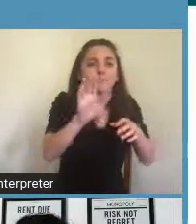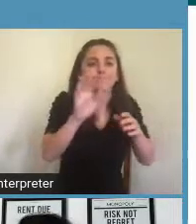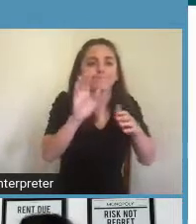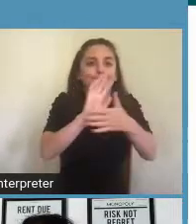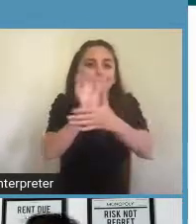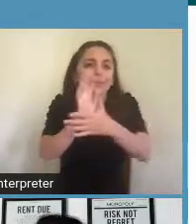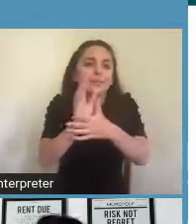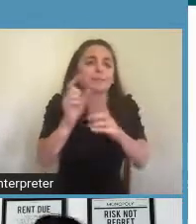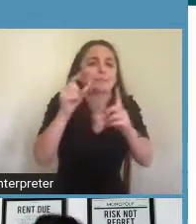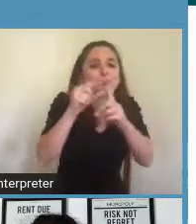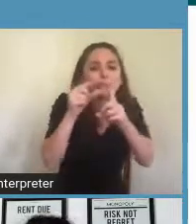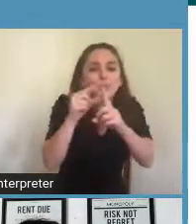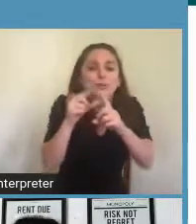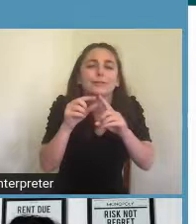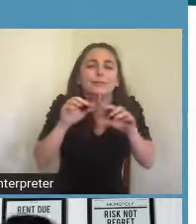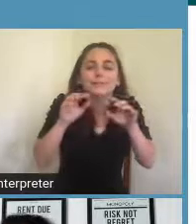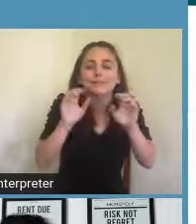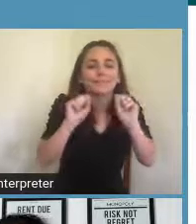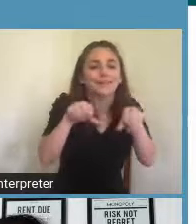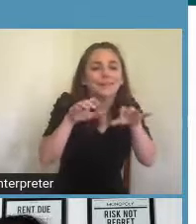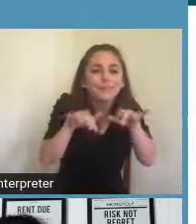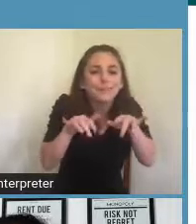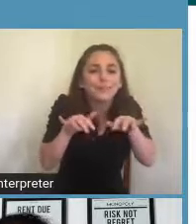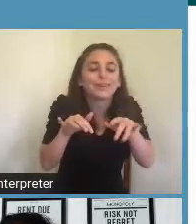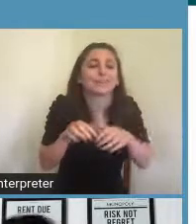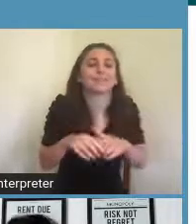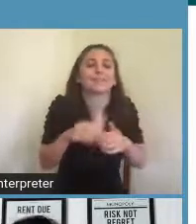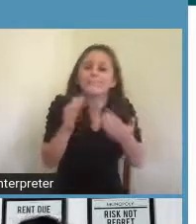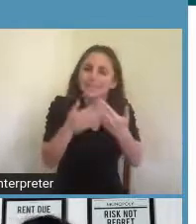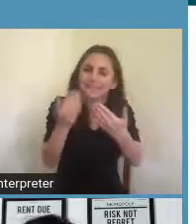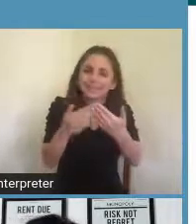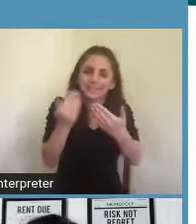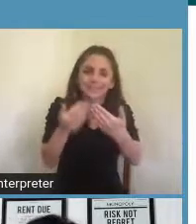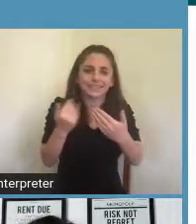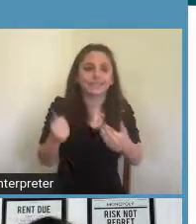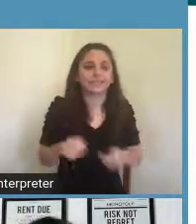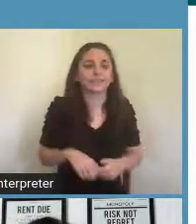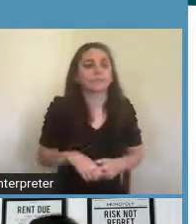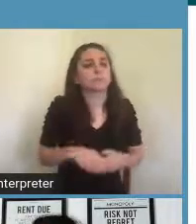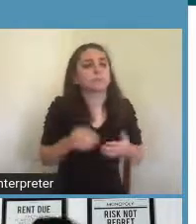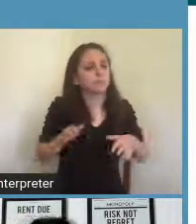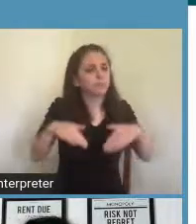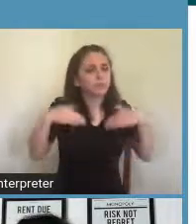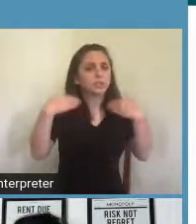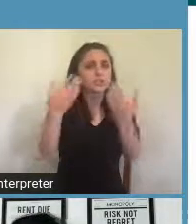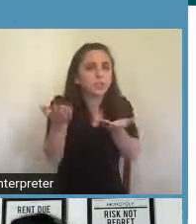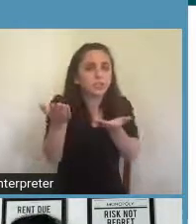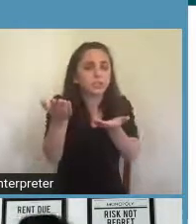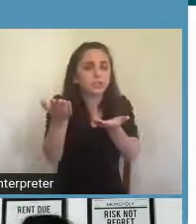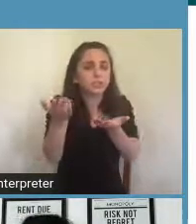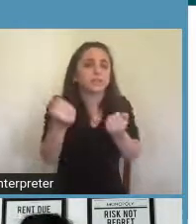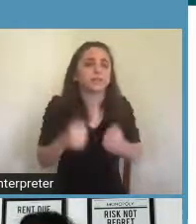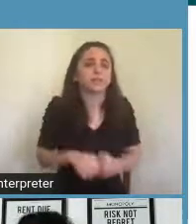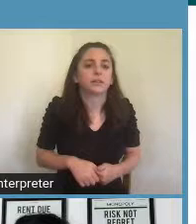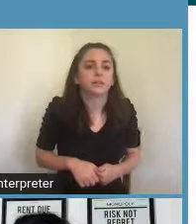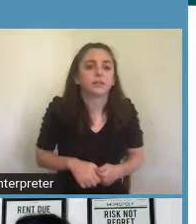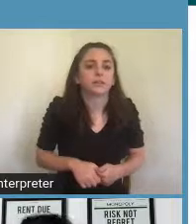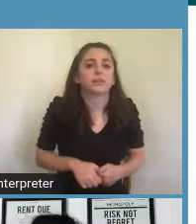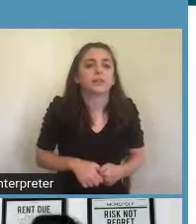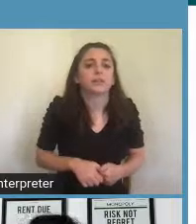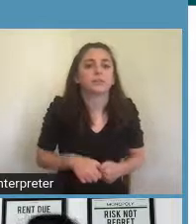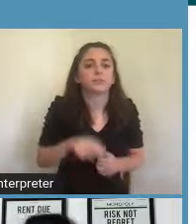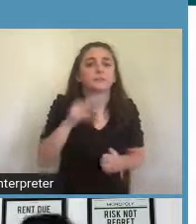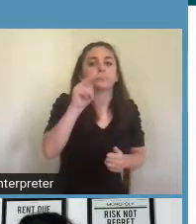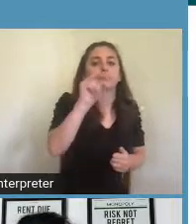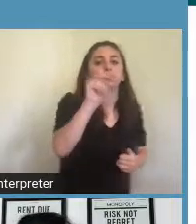to view. And someone I would highly recommend in this space who is quite a teacher is Neil Patel.